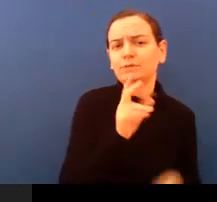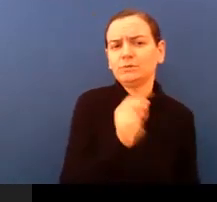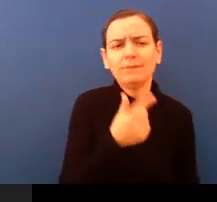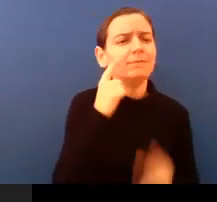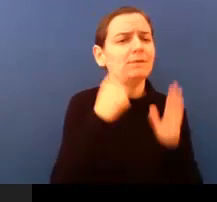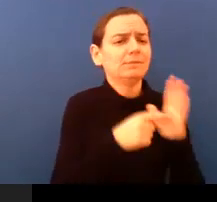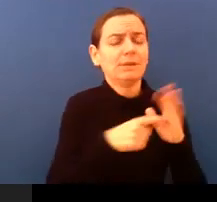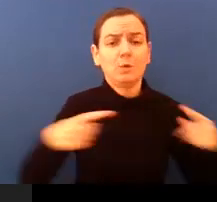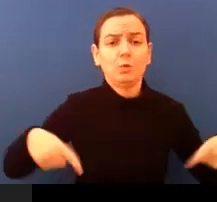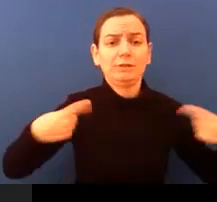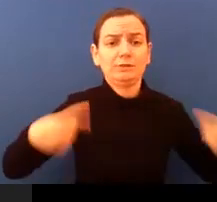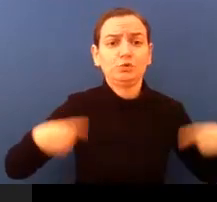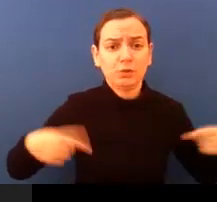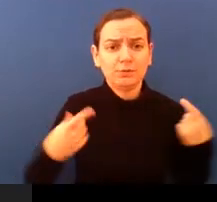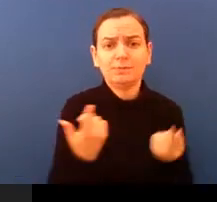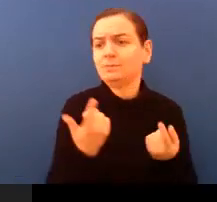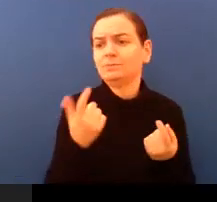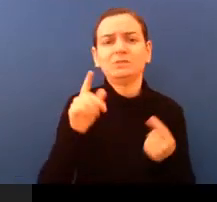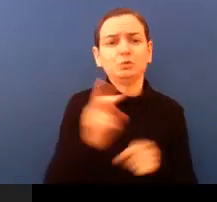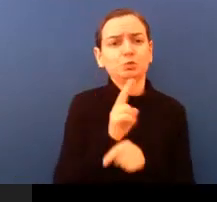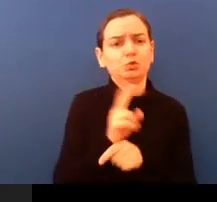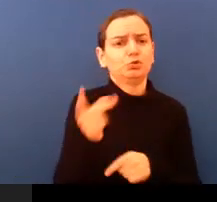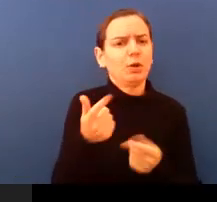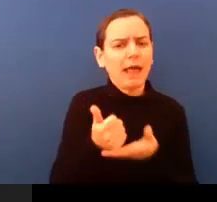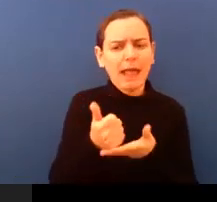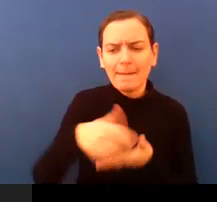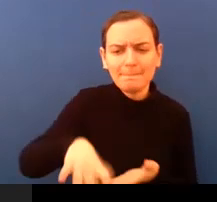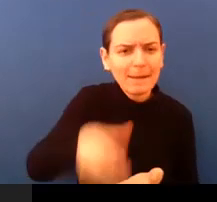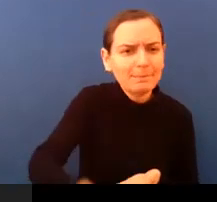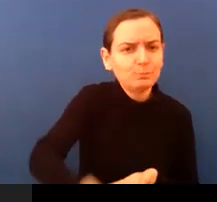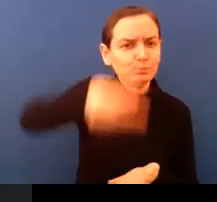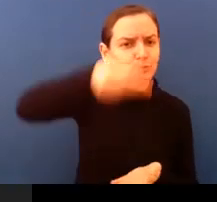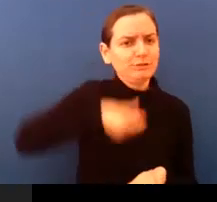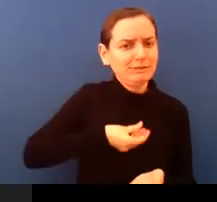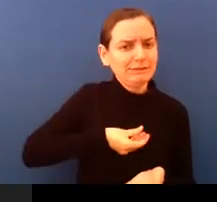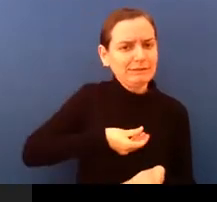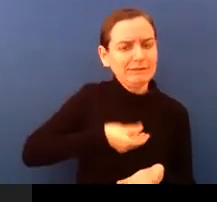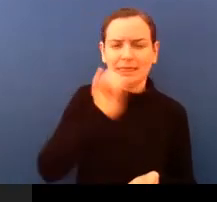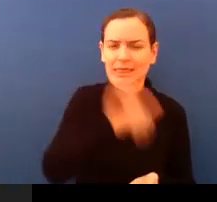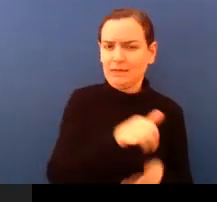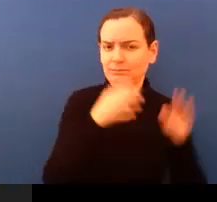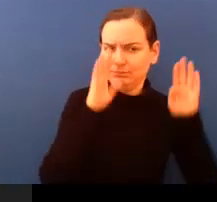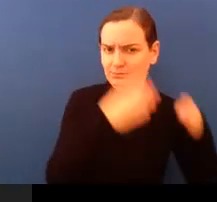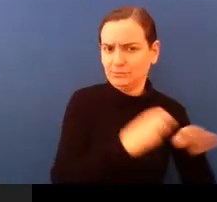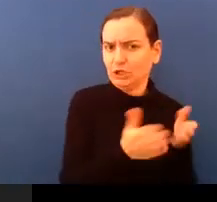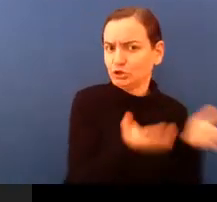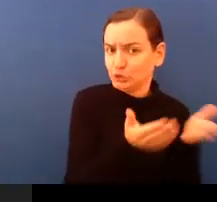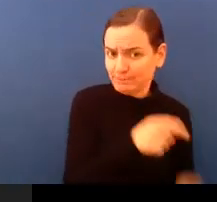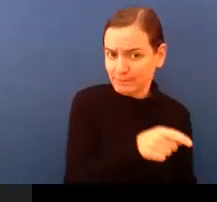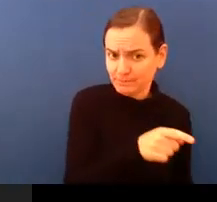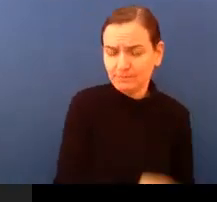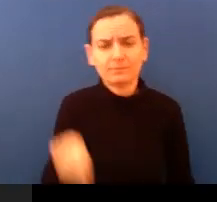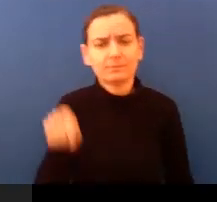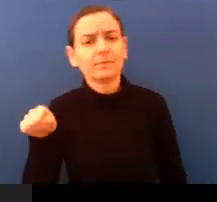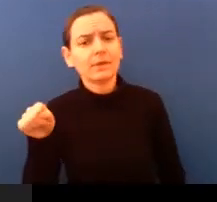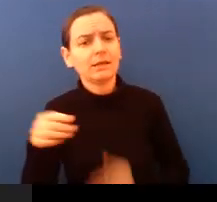And I've had other people tell me, oh, I have a dog, it's my guide dog. And I'll be